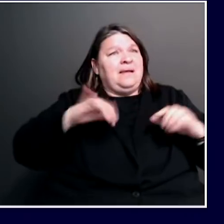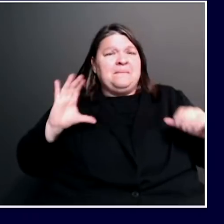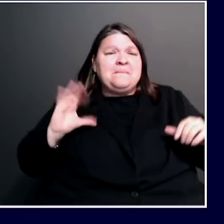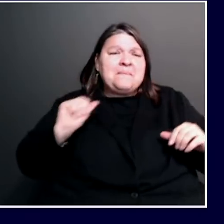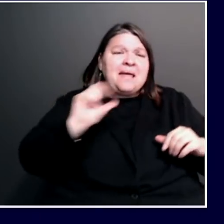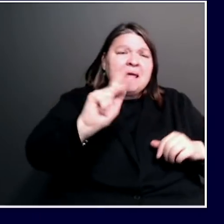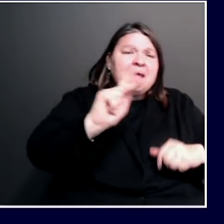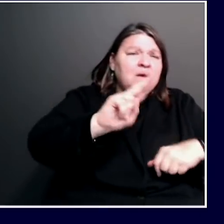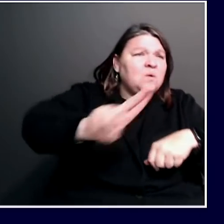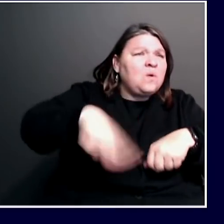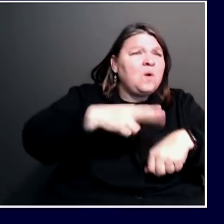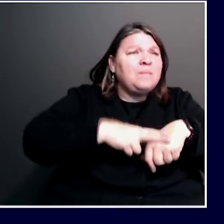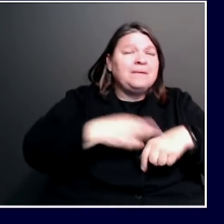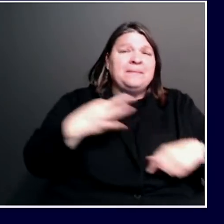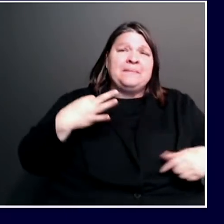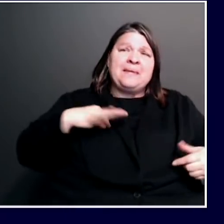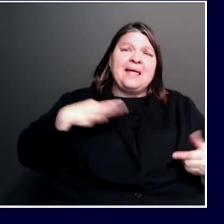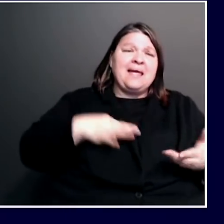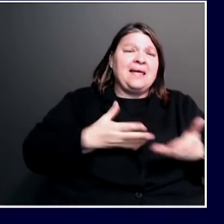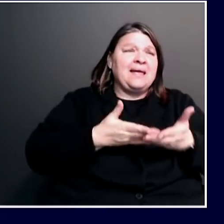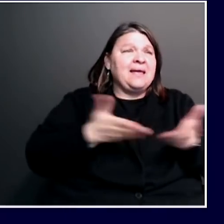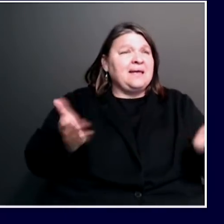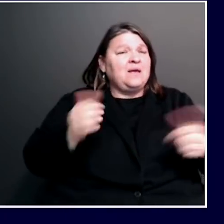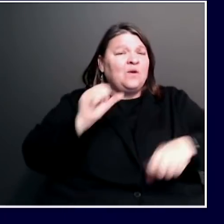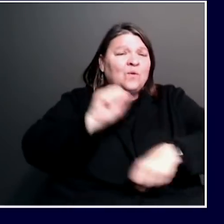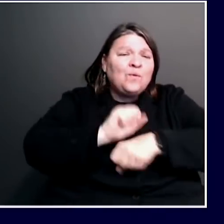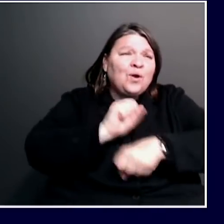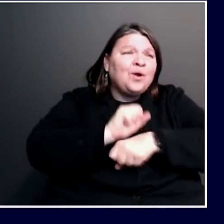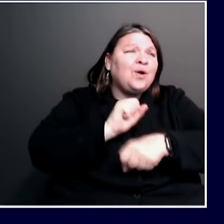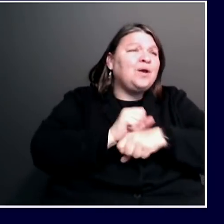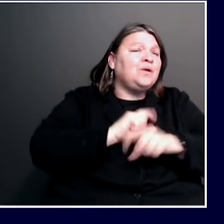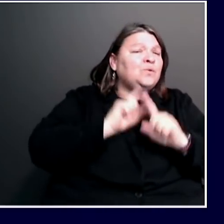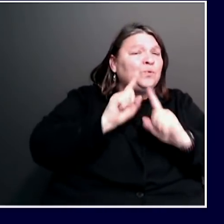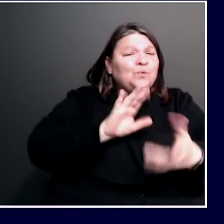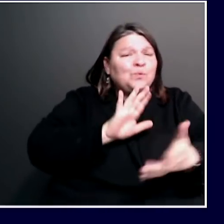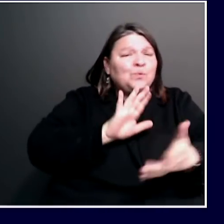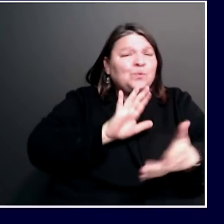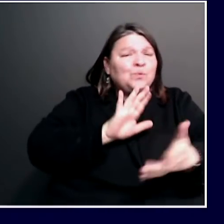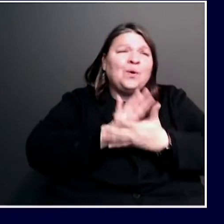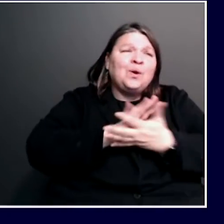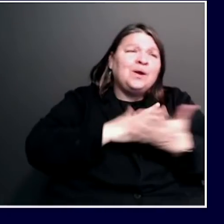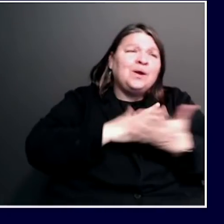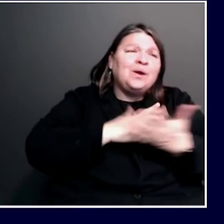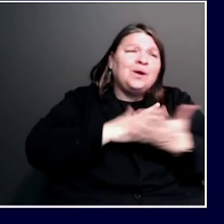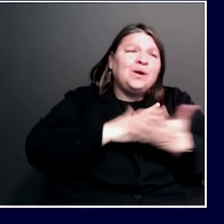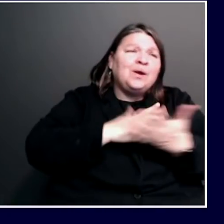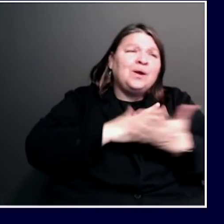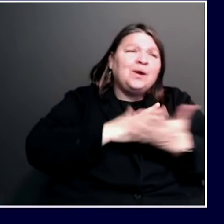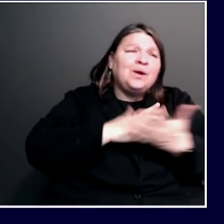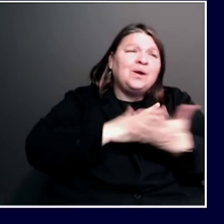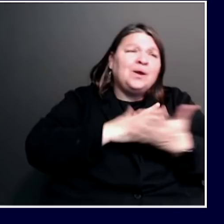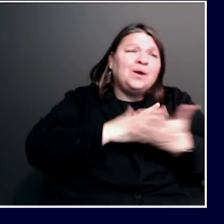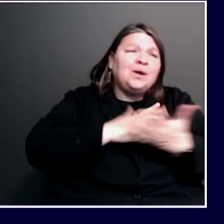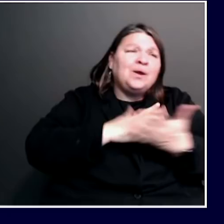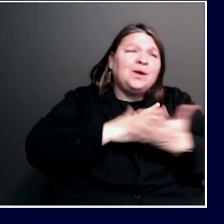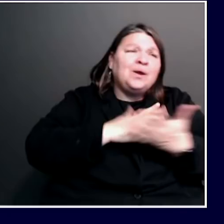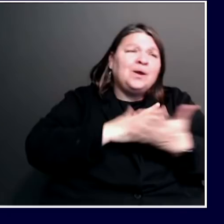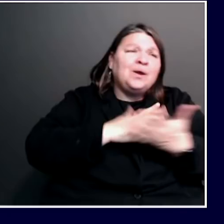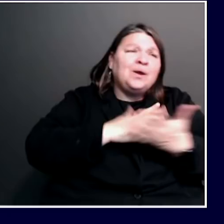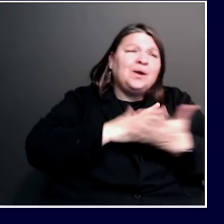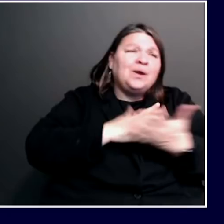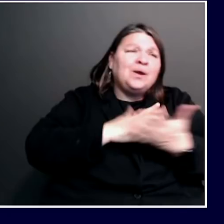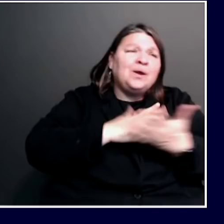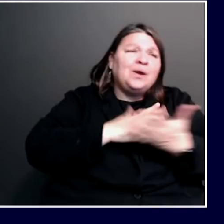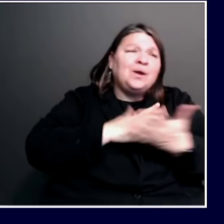work, to go to school, to play together, to celebrate together. So we are committed to trying to move towards